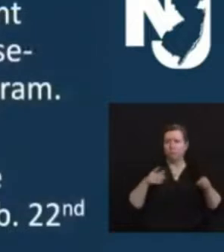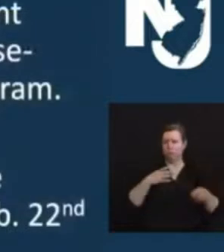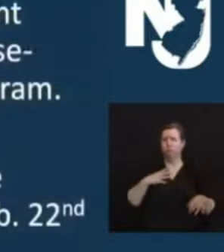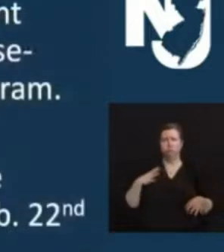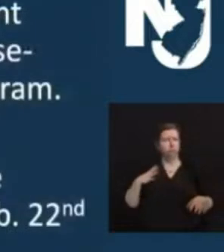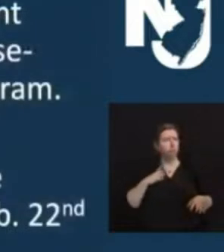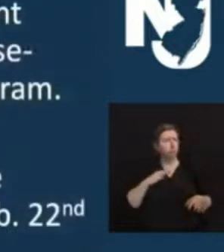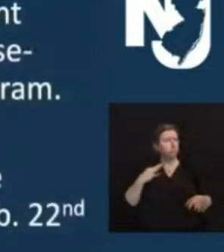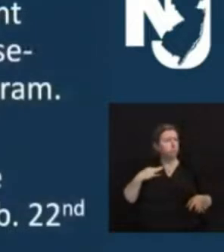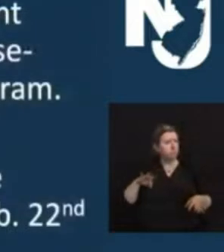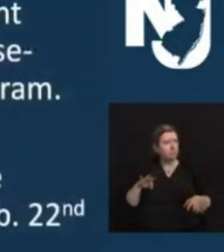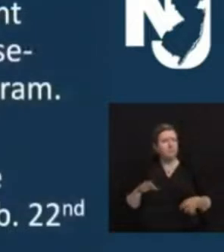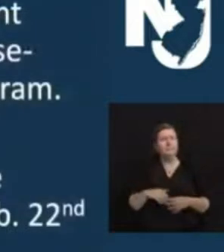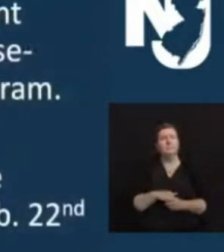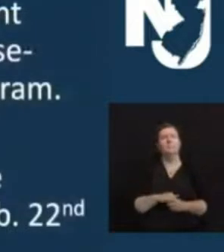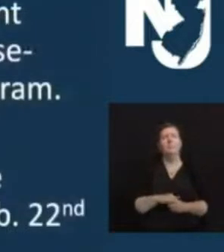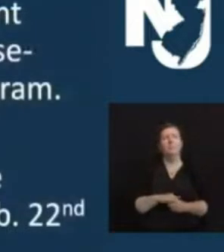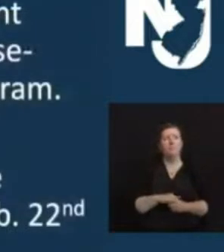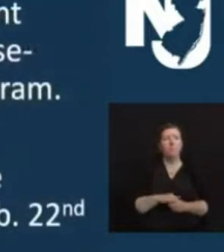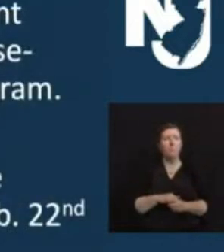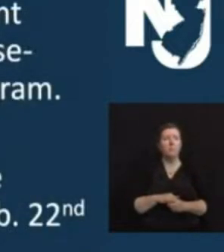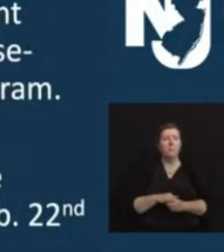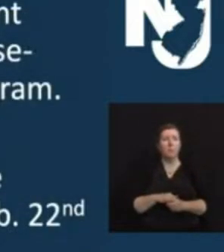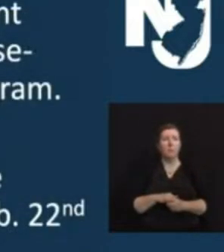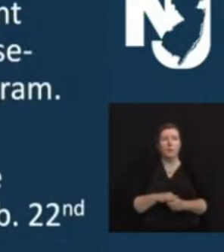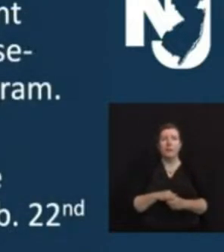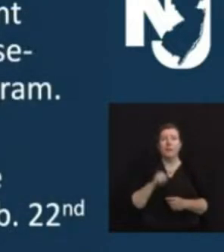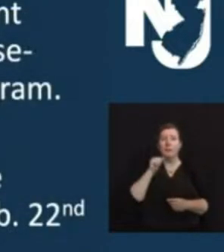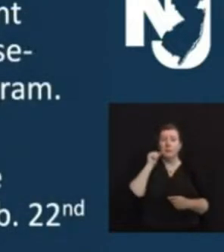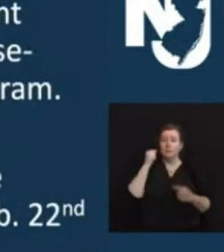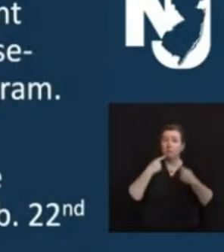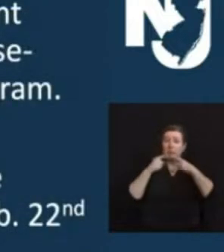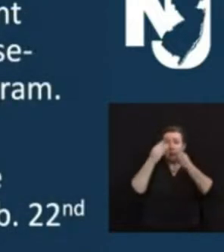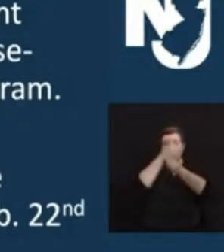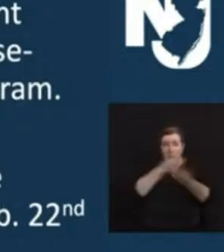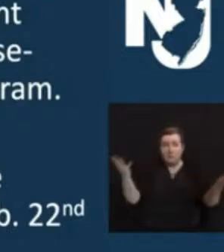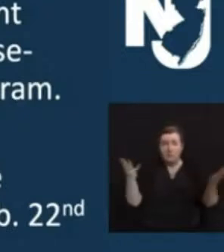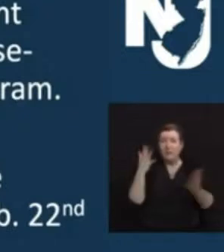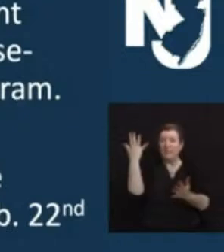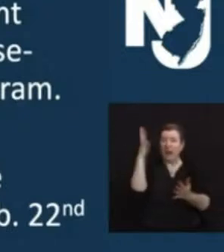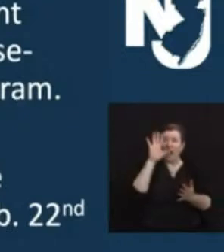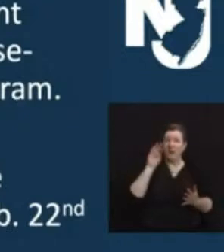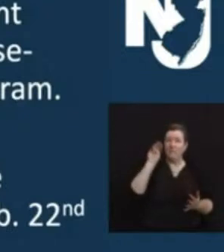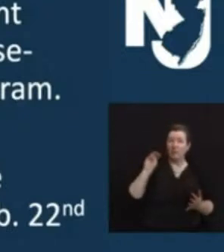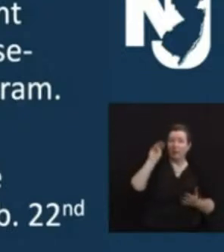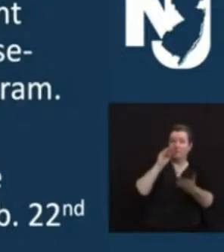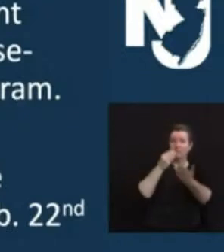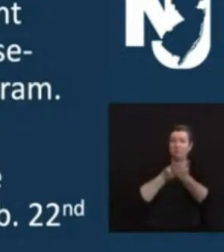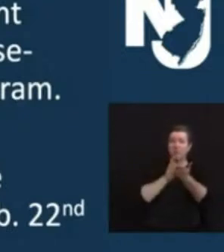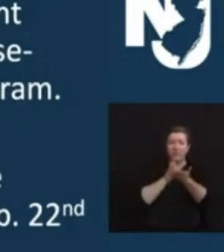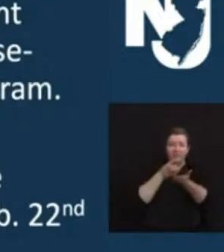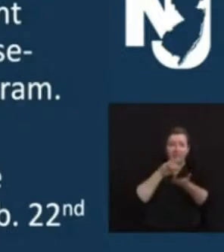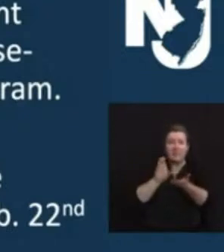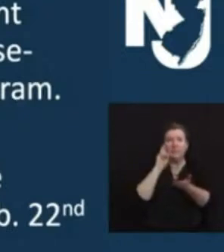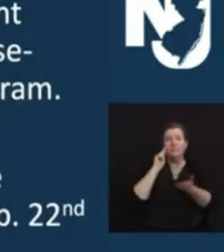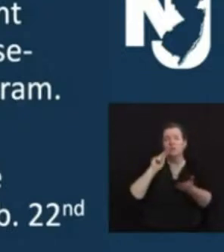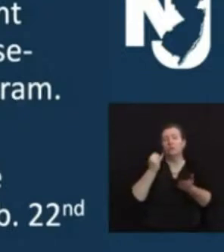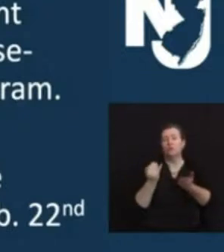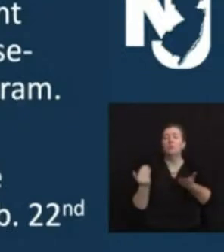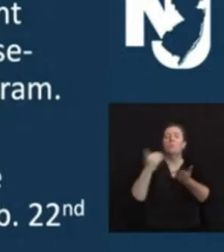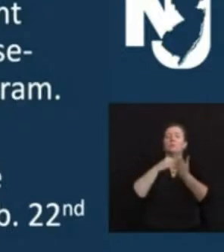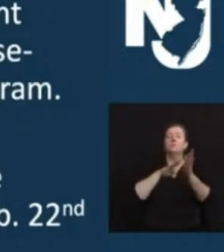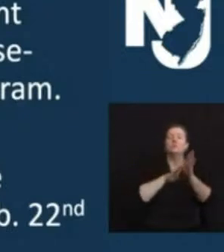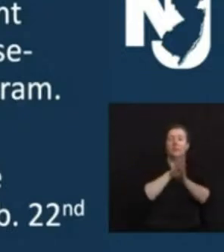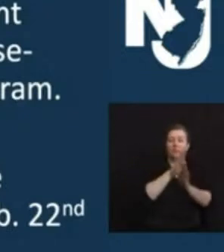one more announcement before the numbers. Yesterday we announced that we're putting another $5 million into the New Jersey Redevelopment Authority's Small Business